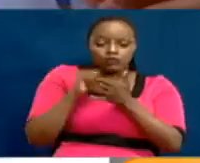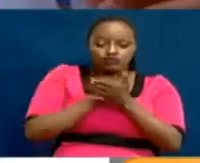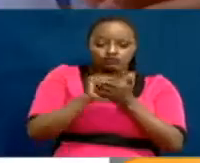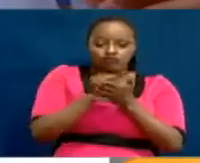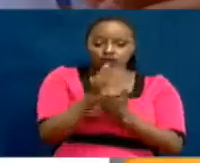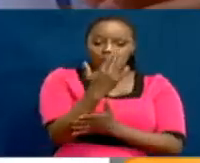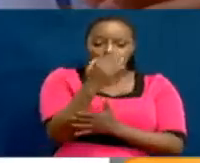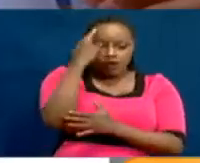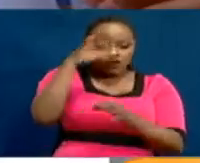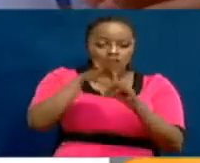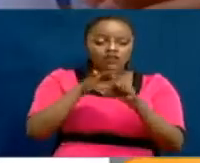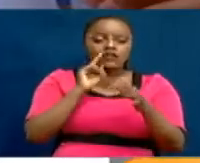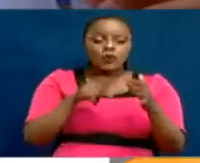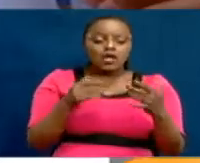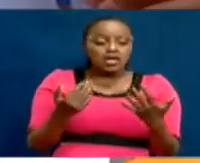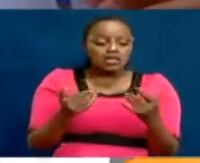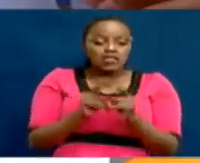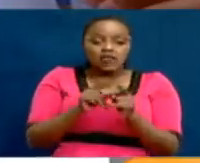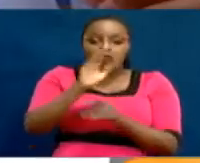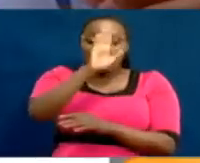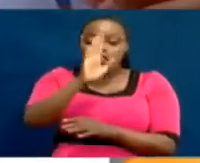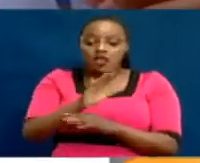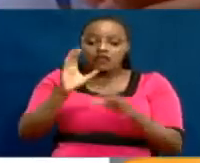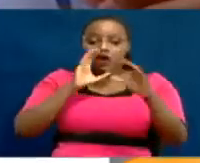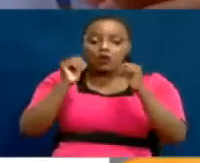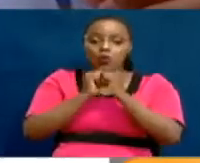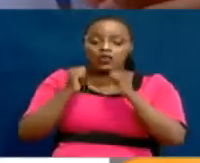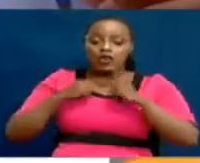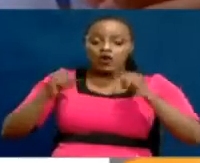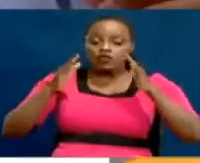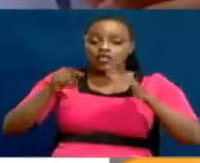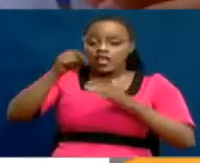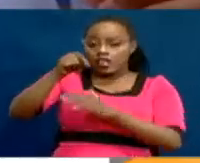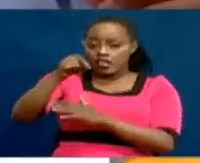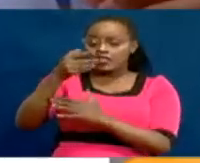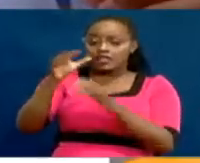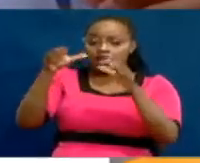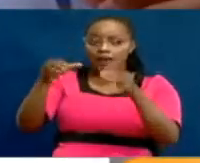kupiga kura, akisema kuwa kamwe hajawahi kuwasiliana na maafisa wa kampuni hiyo.